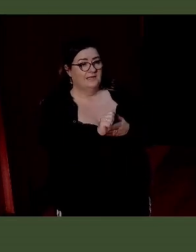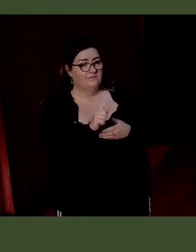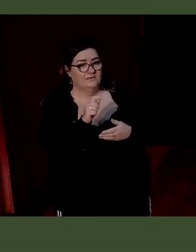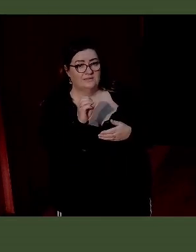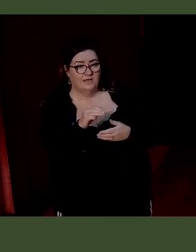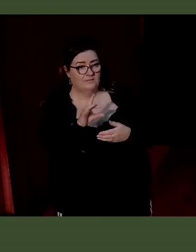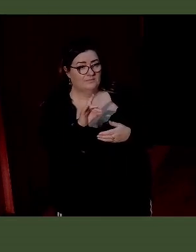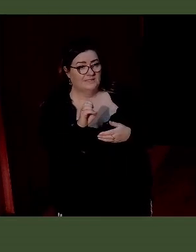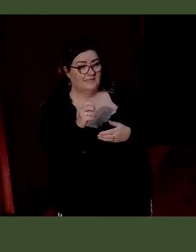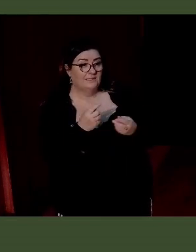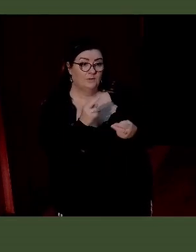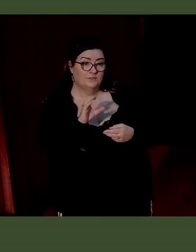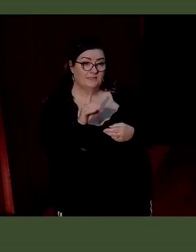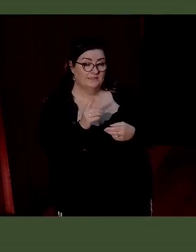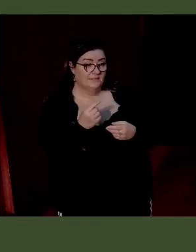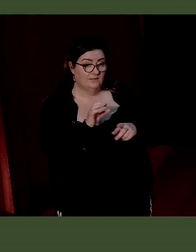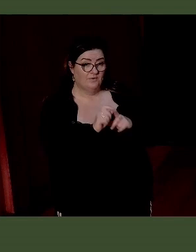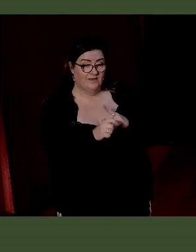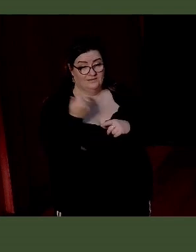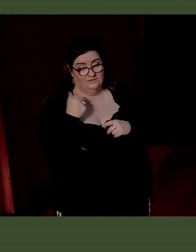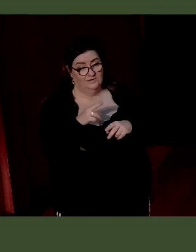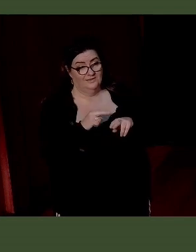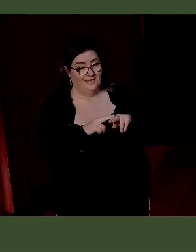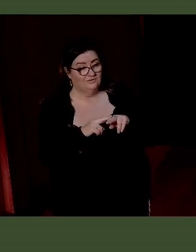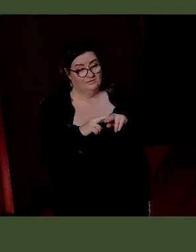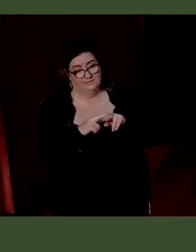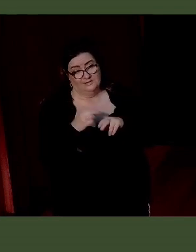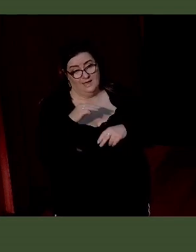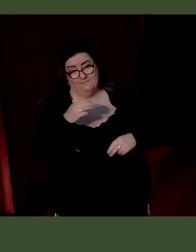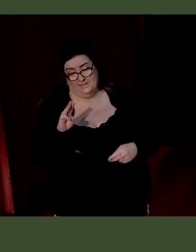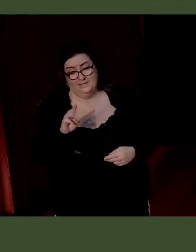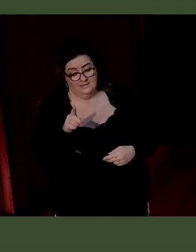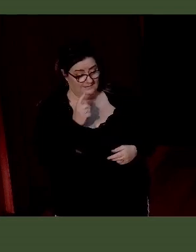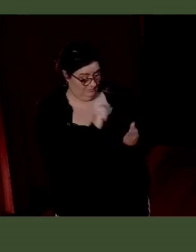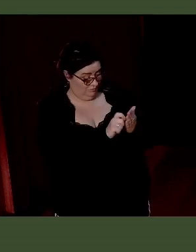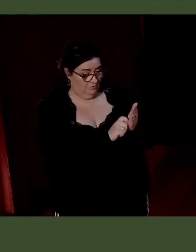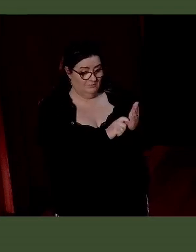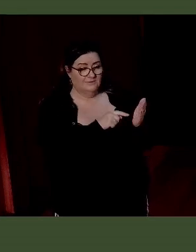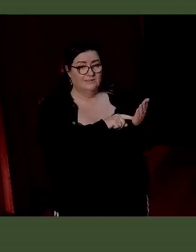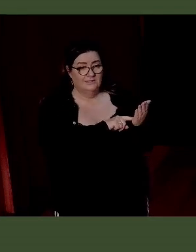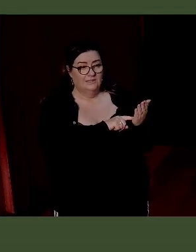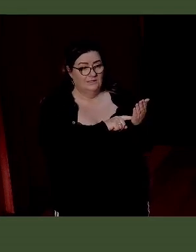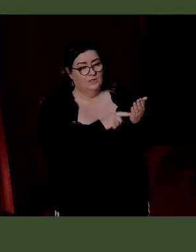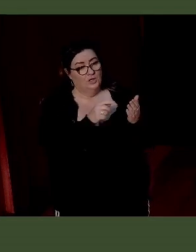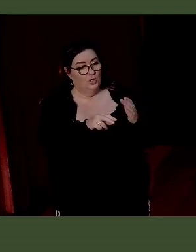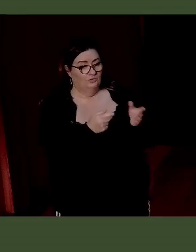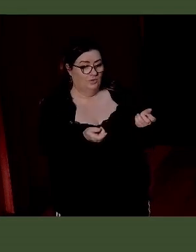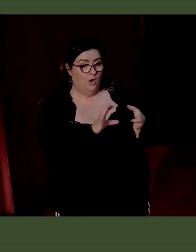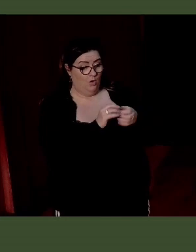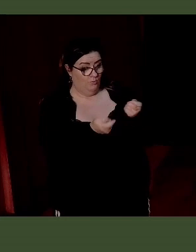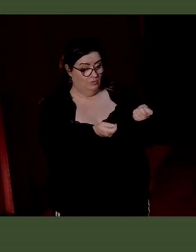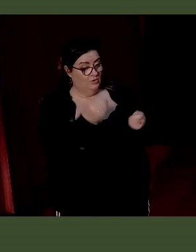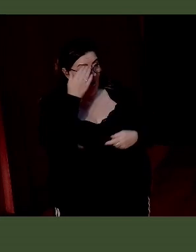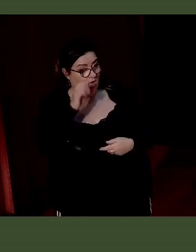a UCD professor of national economics, Home Rule MP, wrote that, as you can see it there, under Home Rule, Ireland will